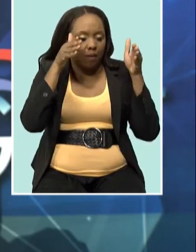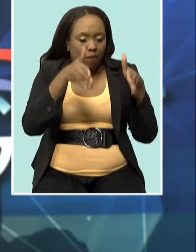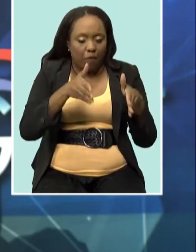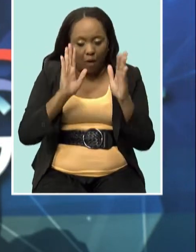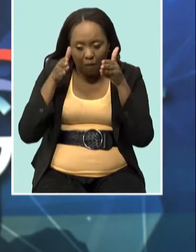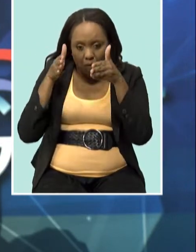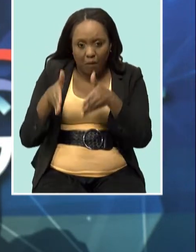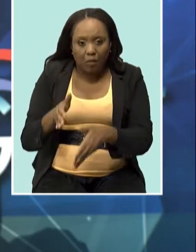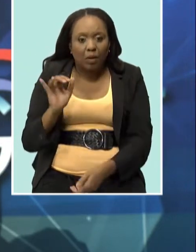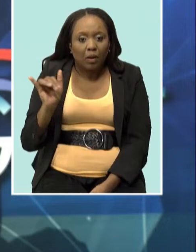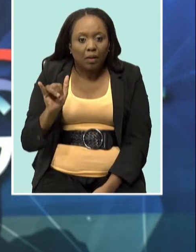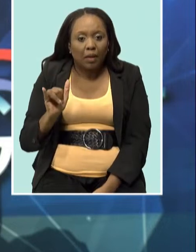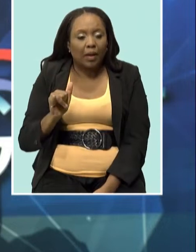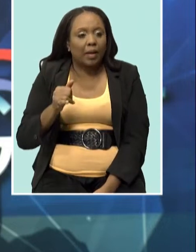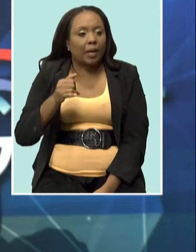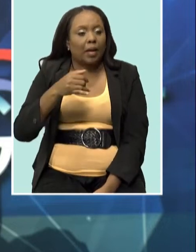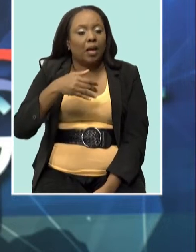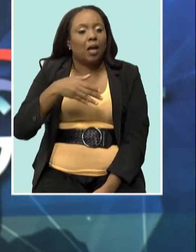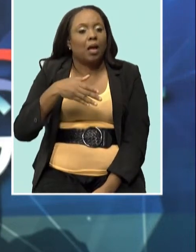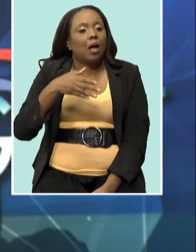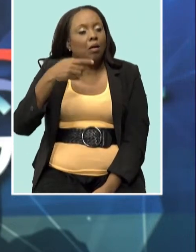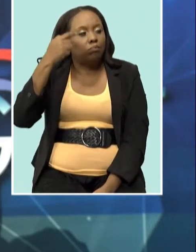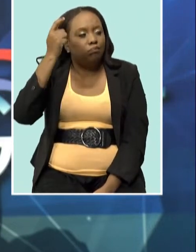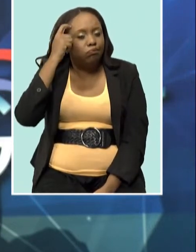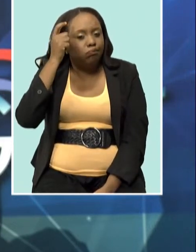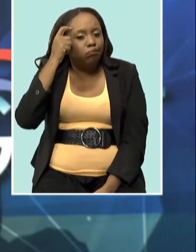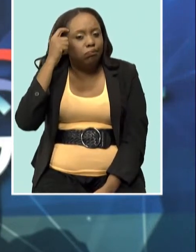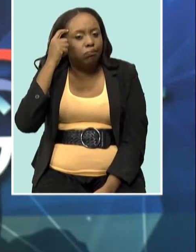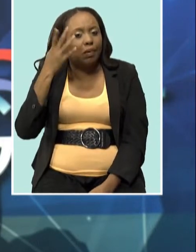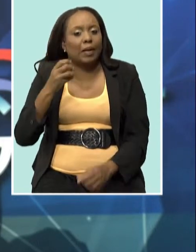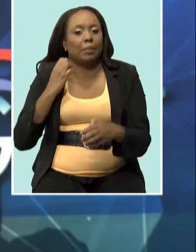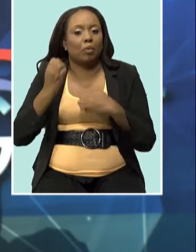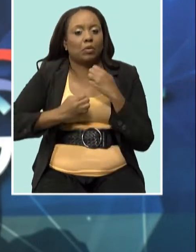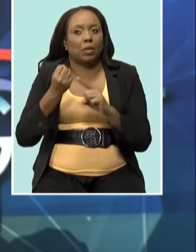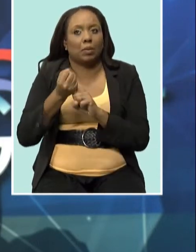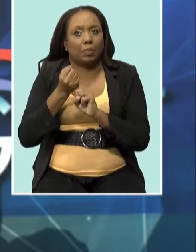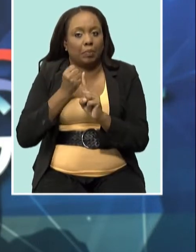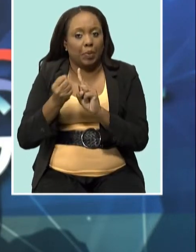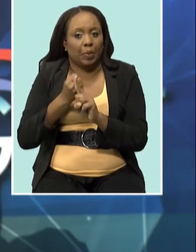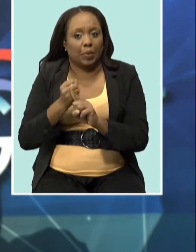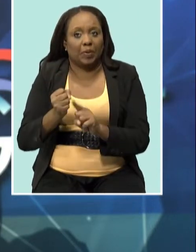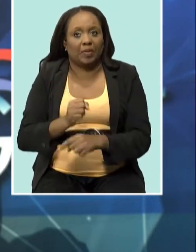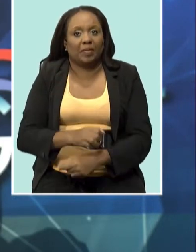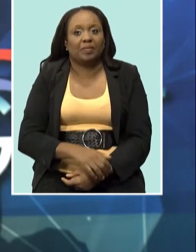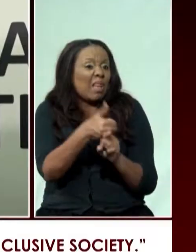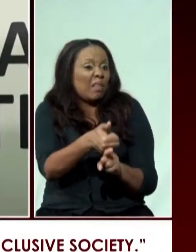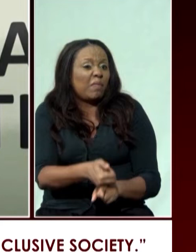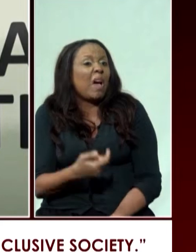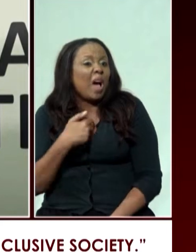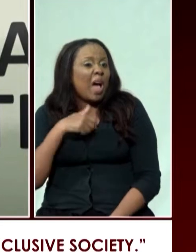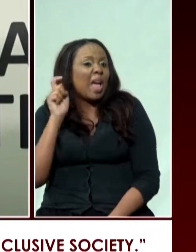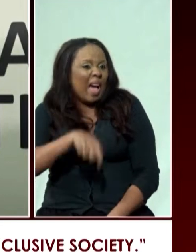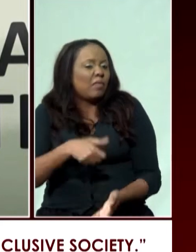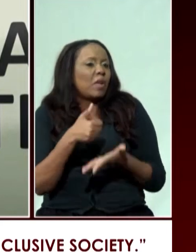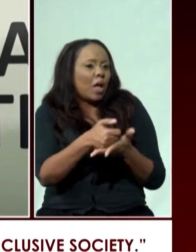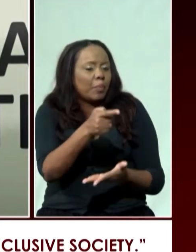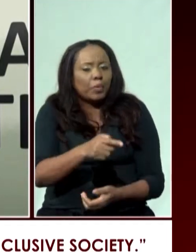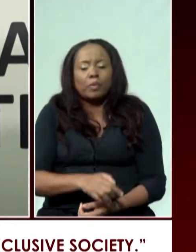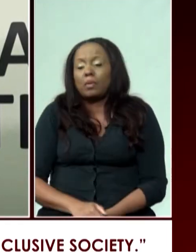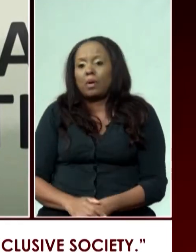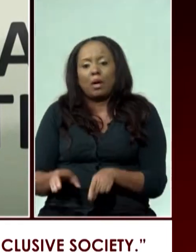60 years stating that education should be free at the point of delivery